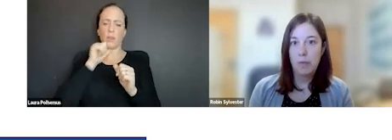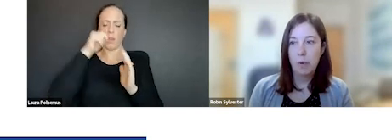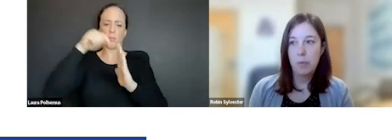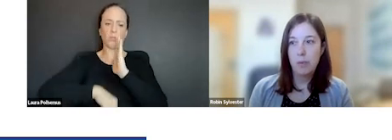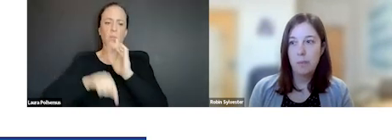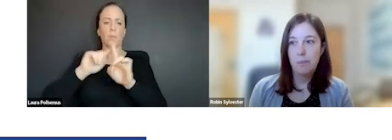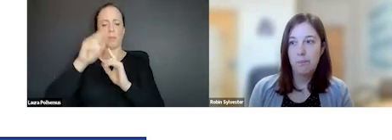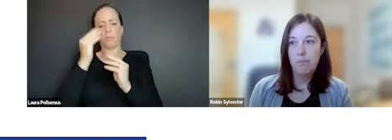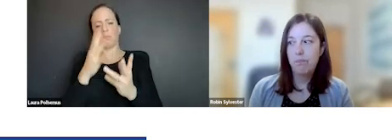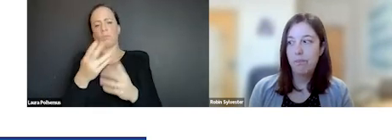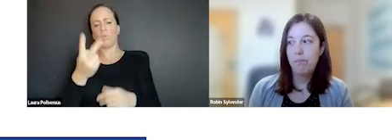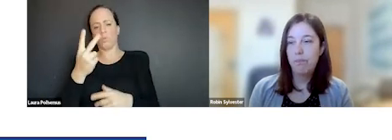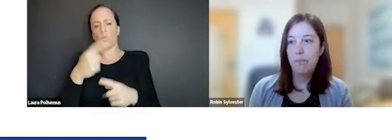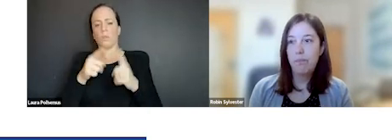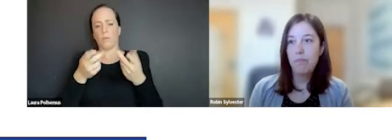different platforms.